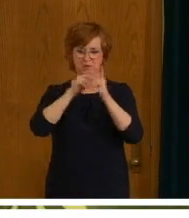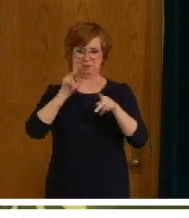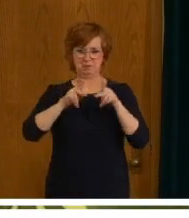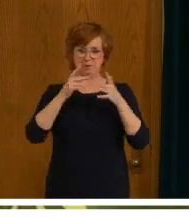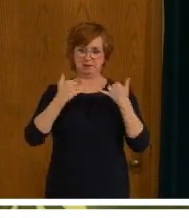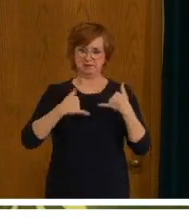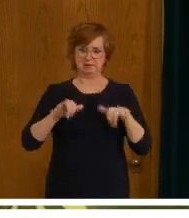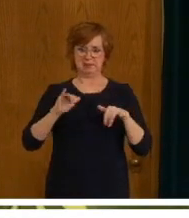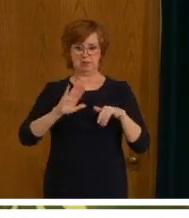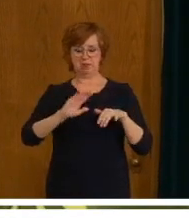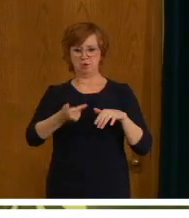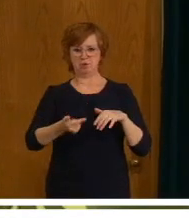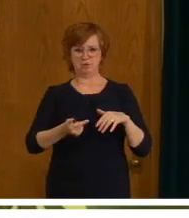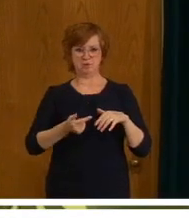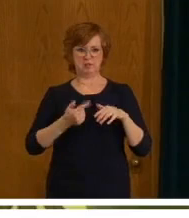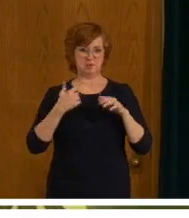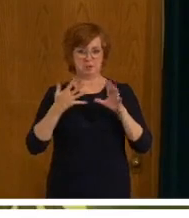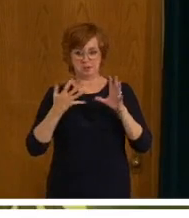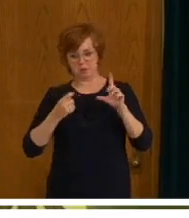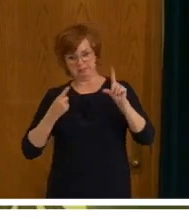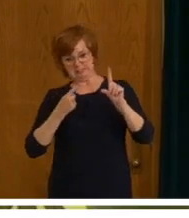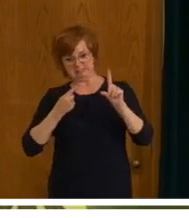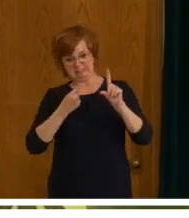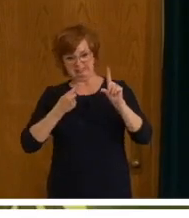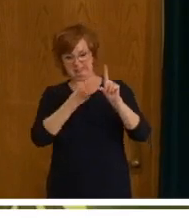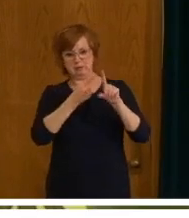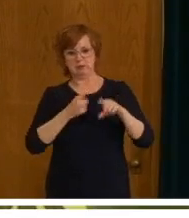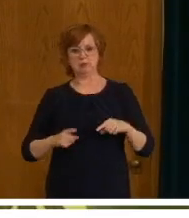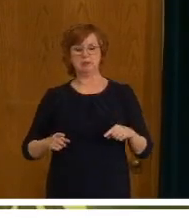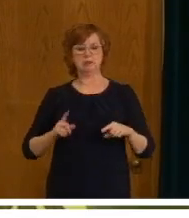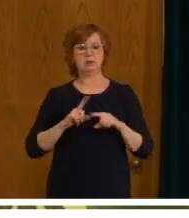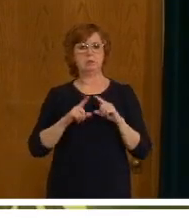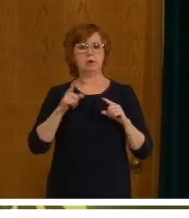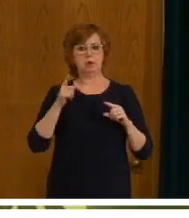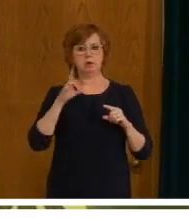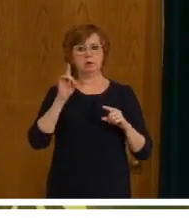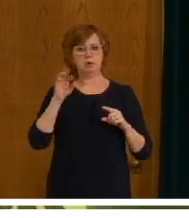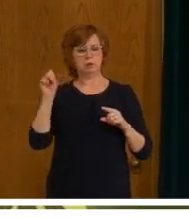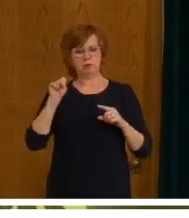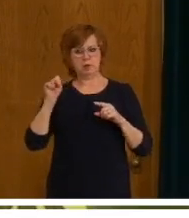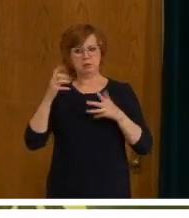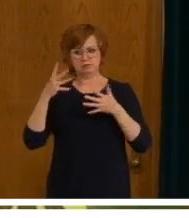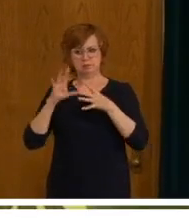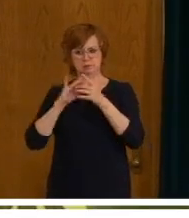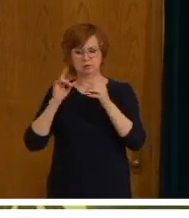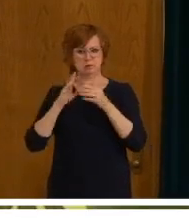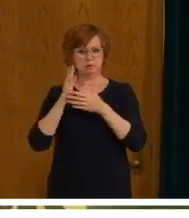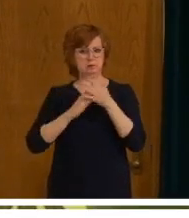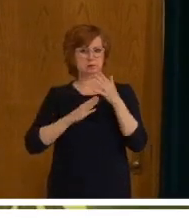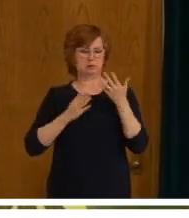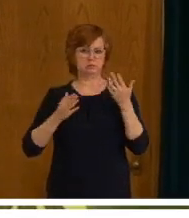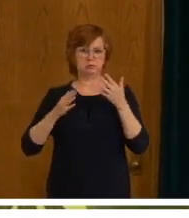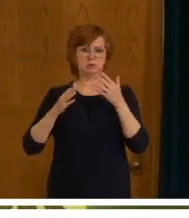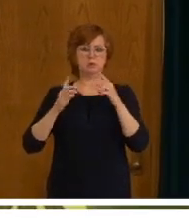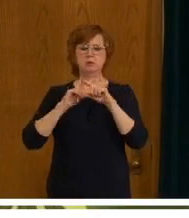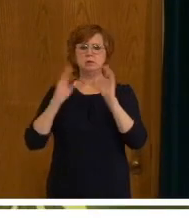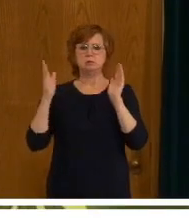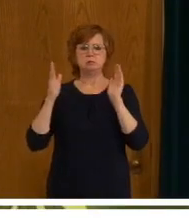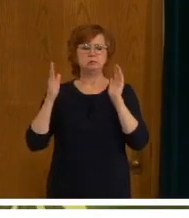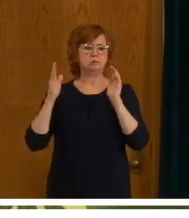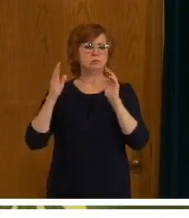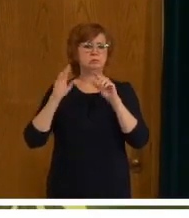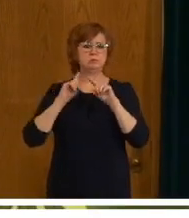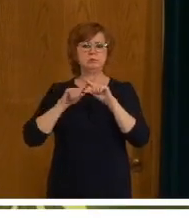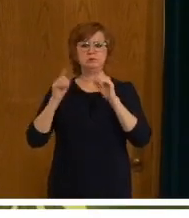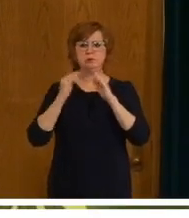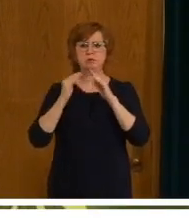that? As Dr. Shahab said, there are some communities that are under vaccinated. There are probably age groups maybe that are missing. What's